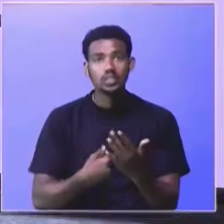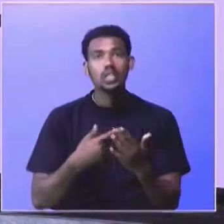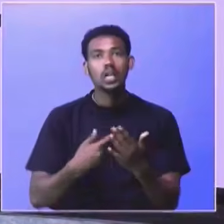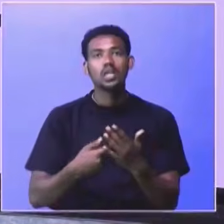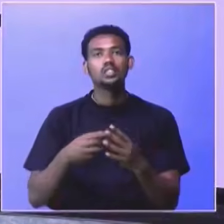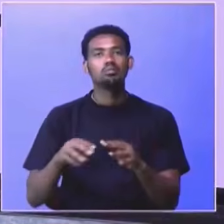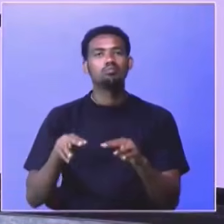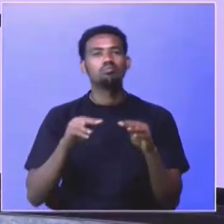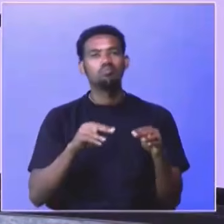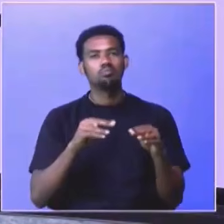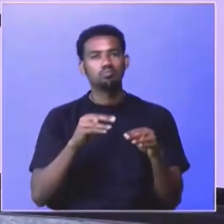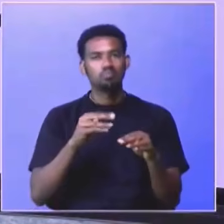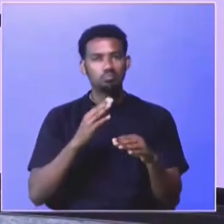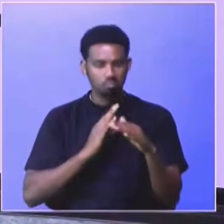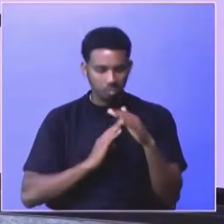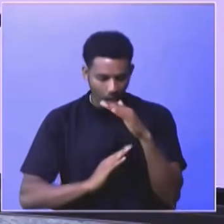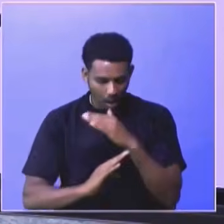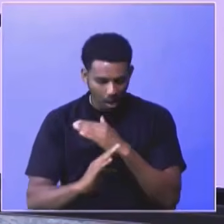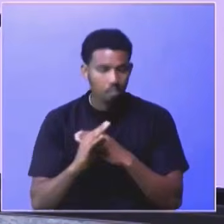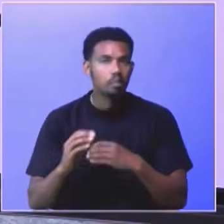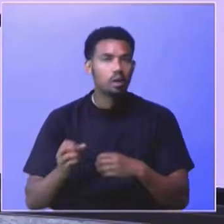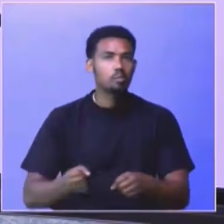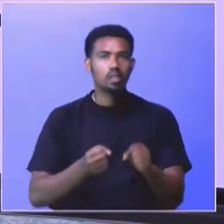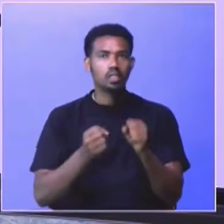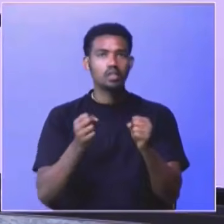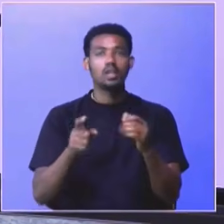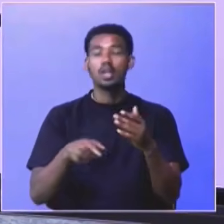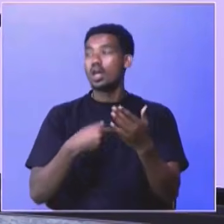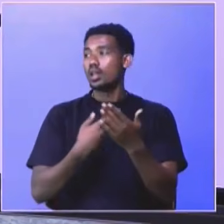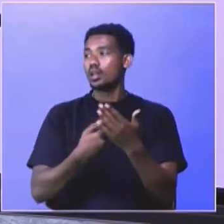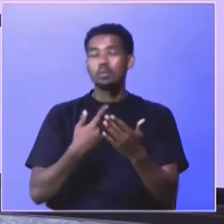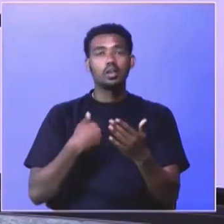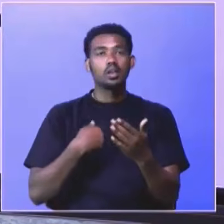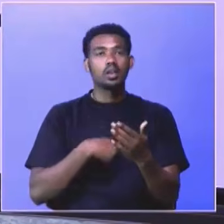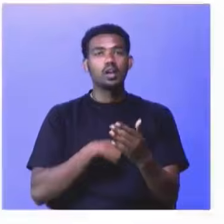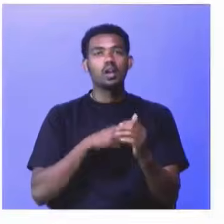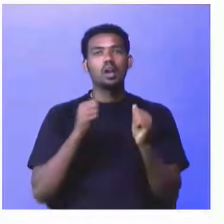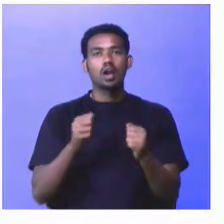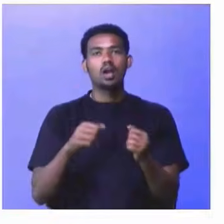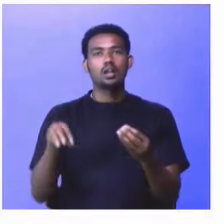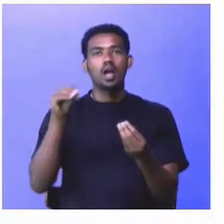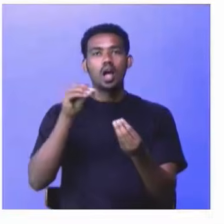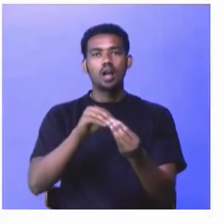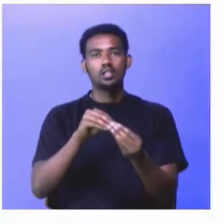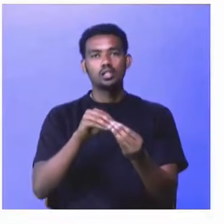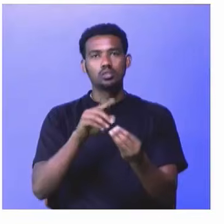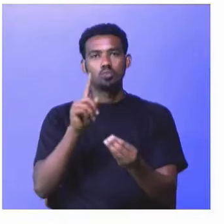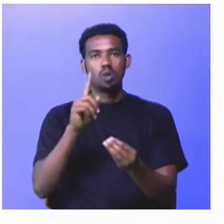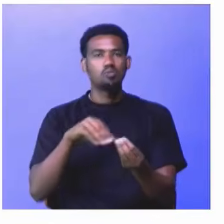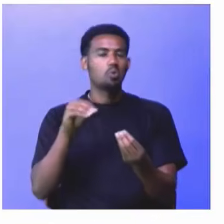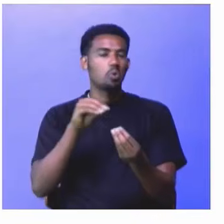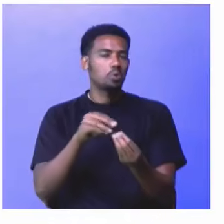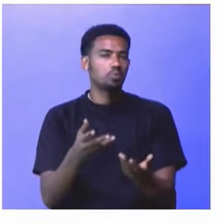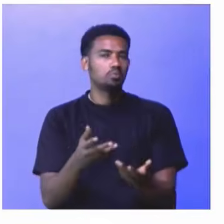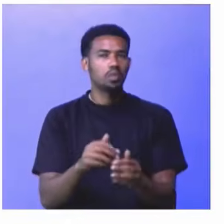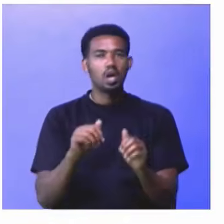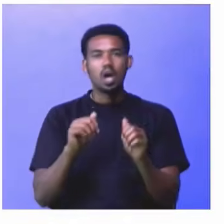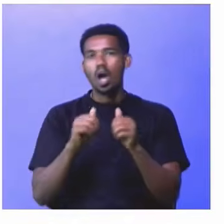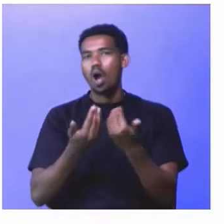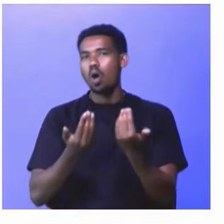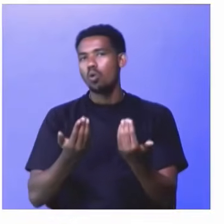and humble method. So for example, we can add more example, like for example, here is how